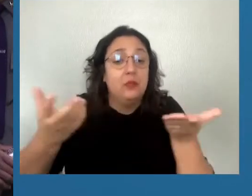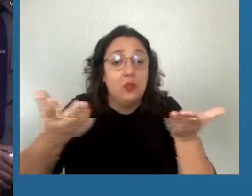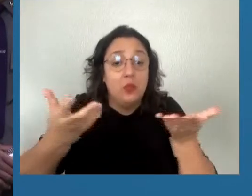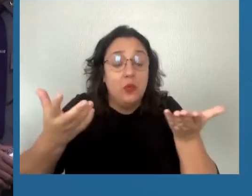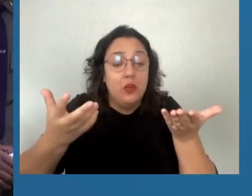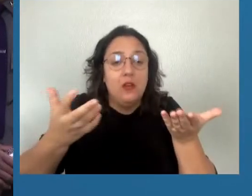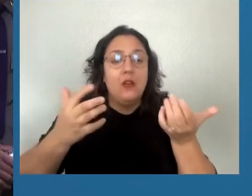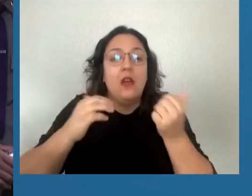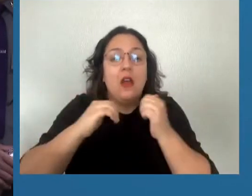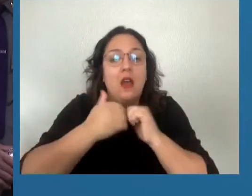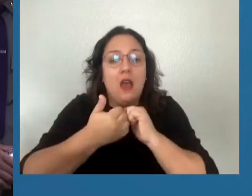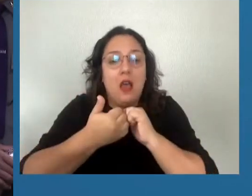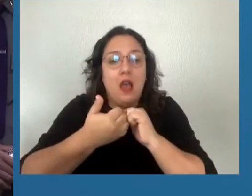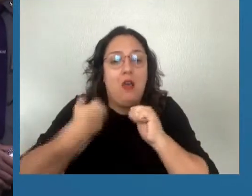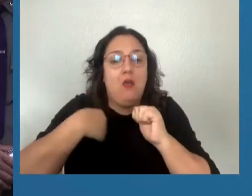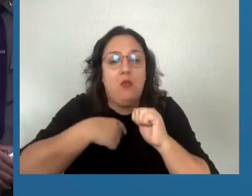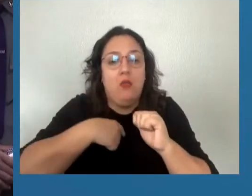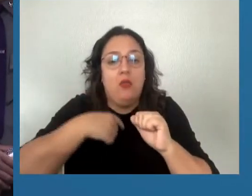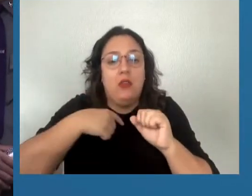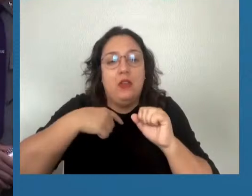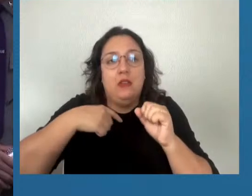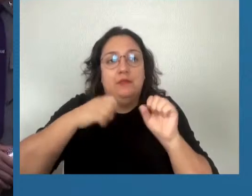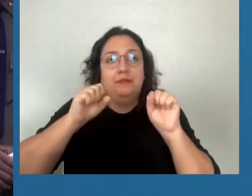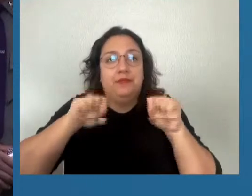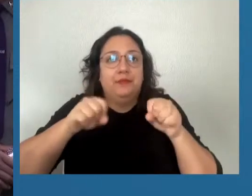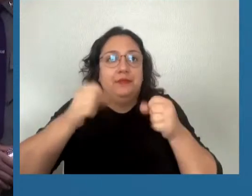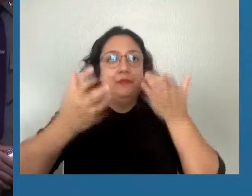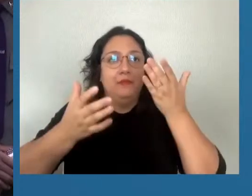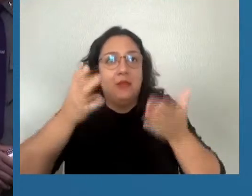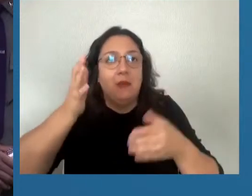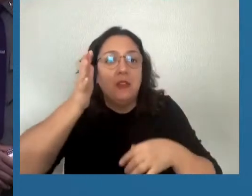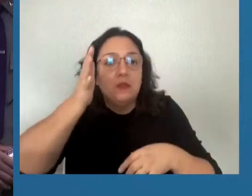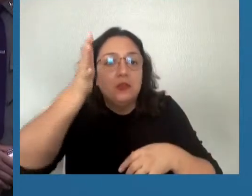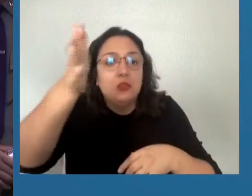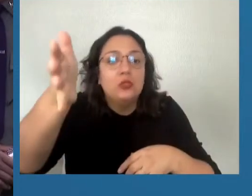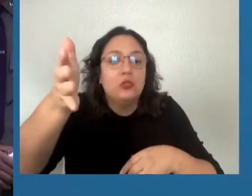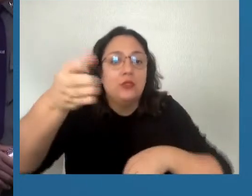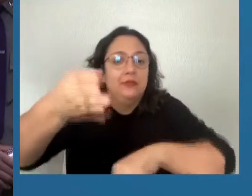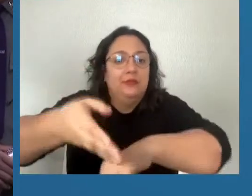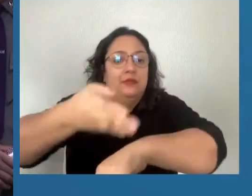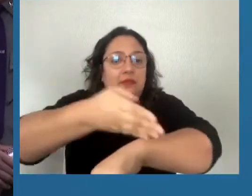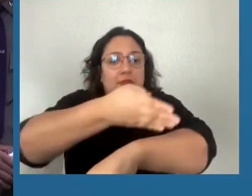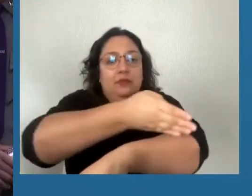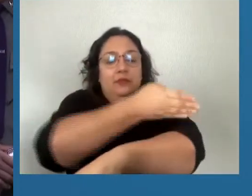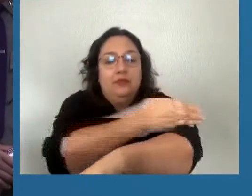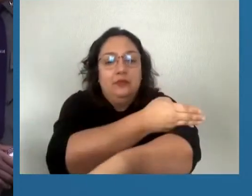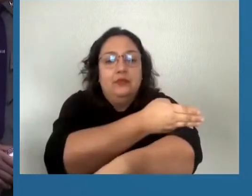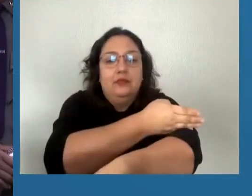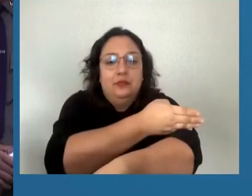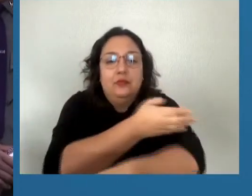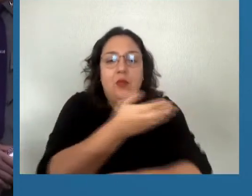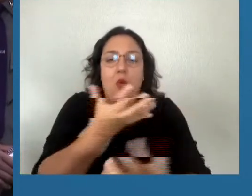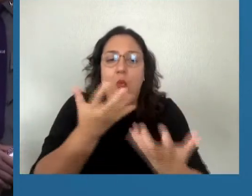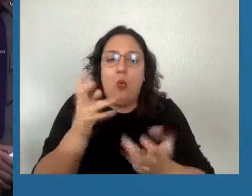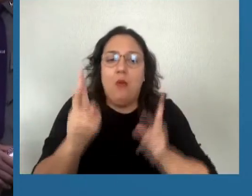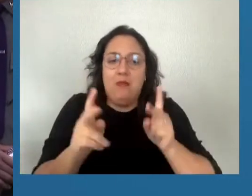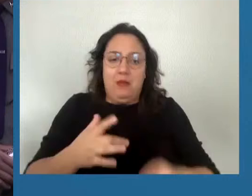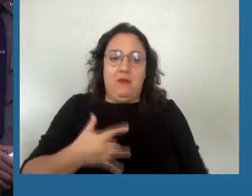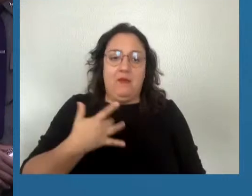sense and perception of public safety that is so necessary here. And I'm going to continue other